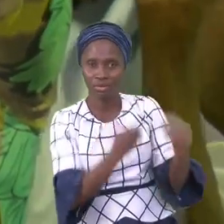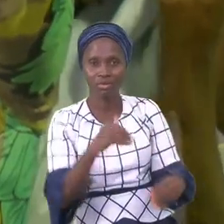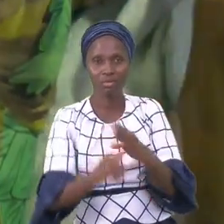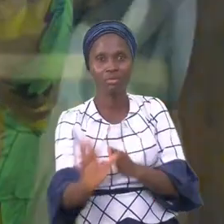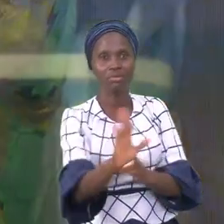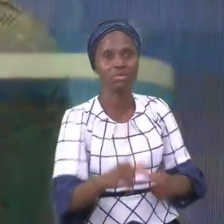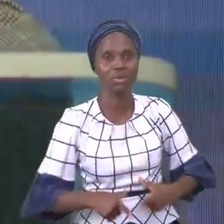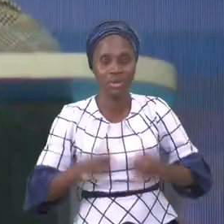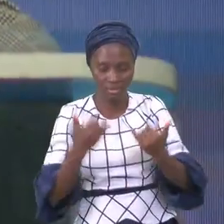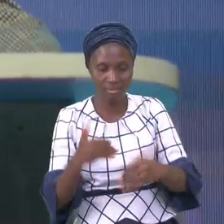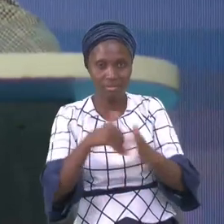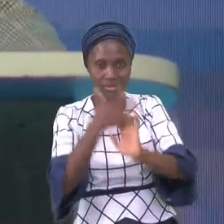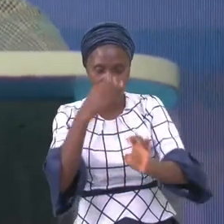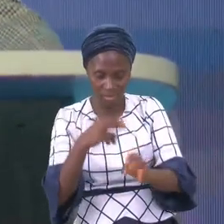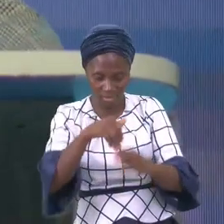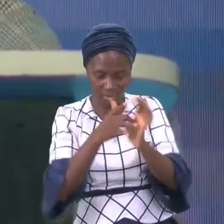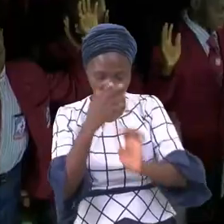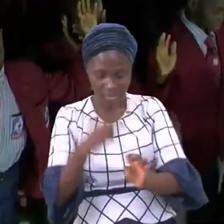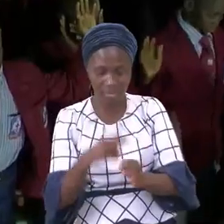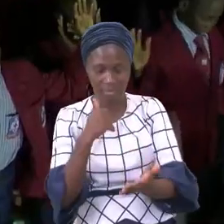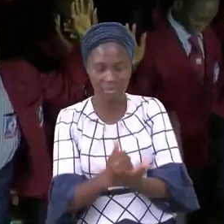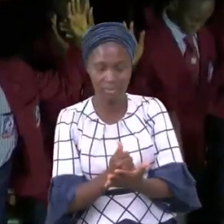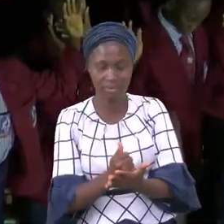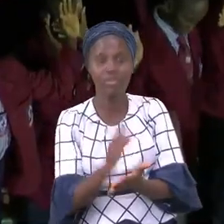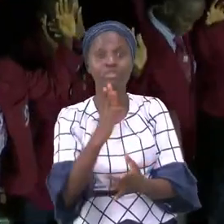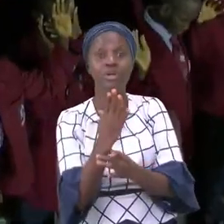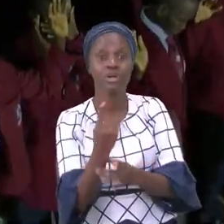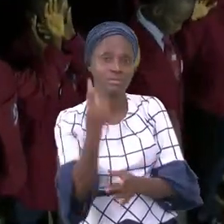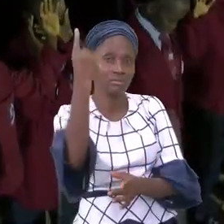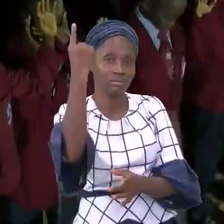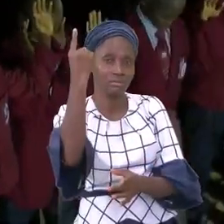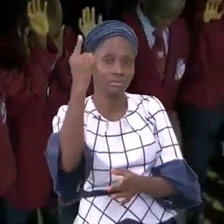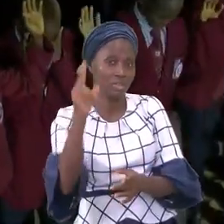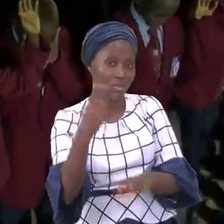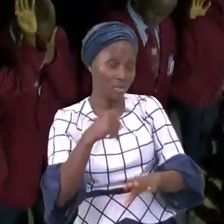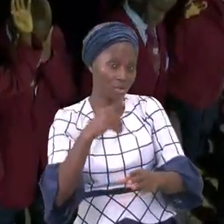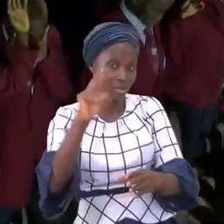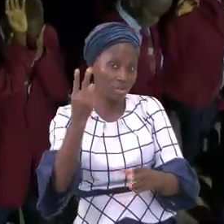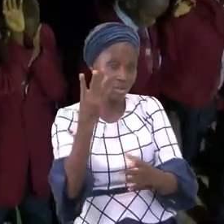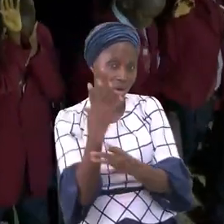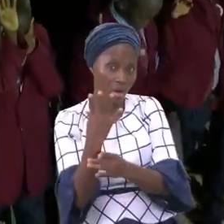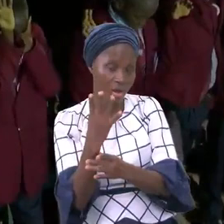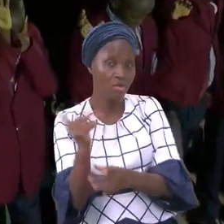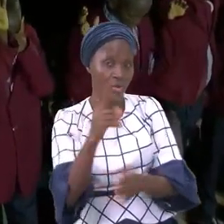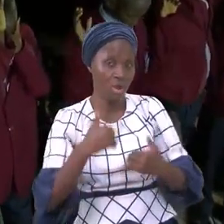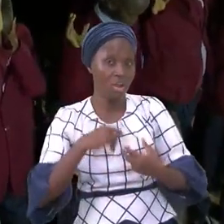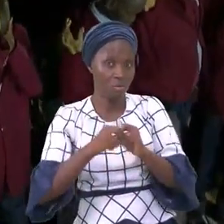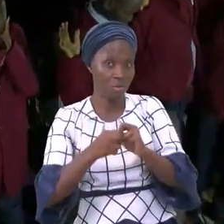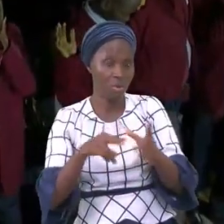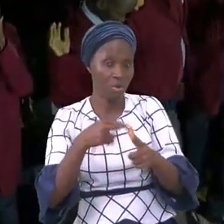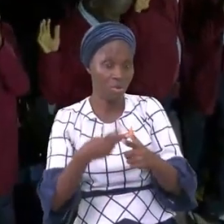Up your hand. To lay the other hand where you have the problem. When you hear the final amen, it's done.